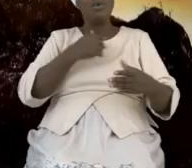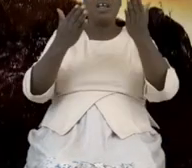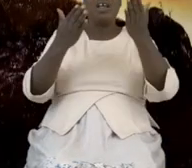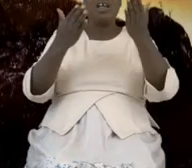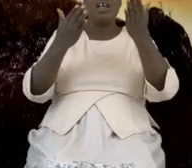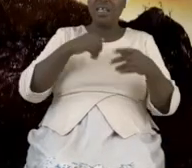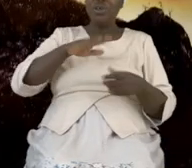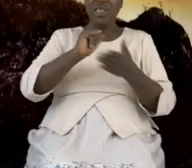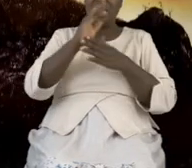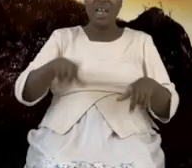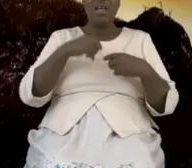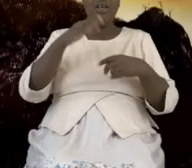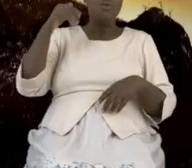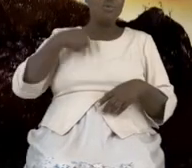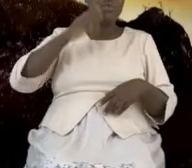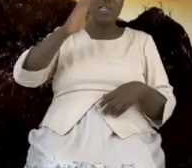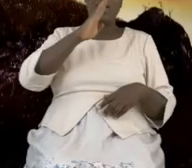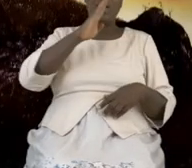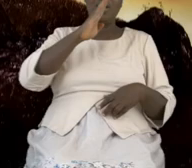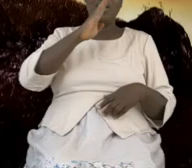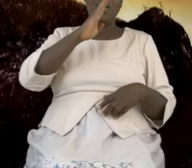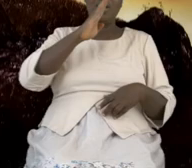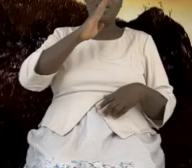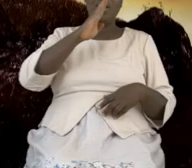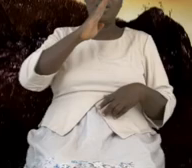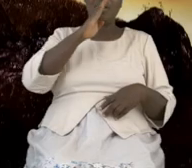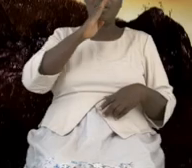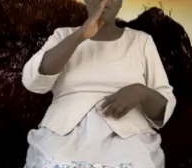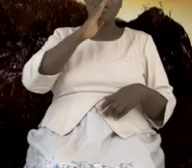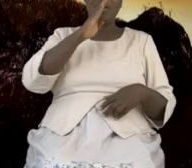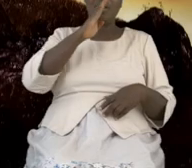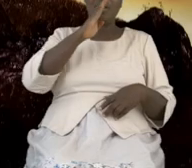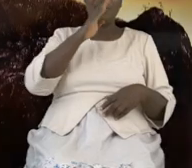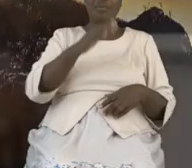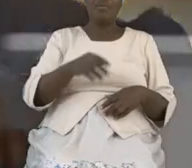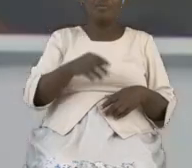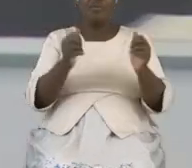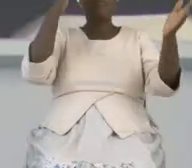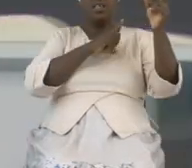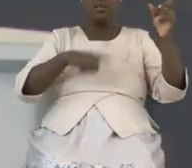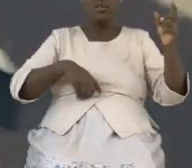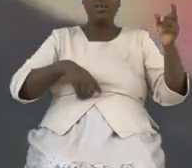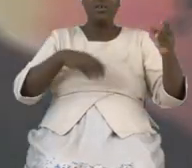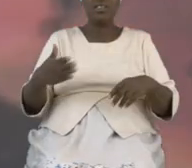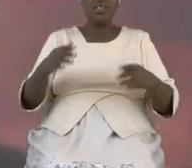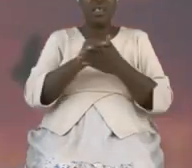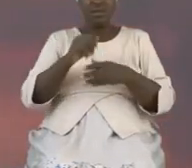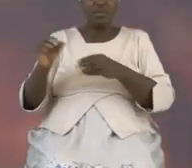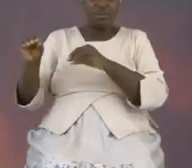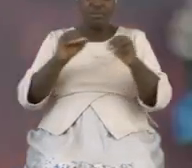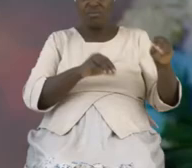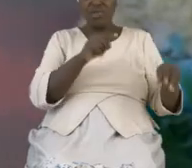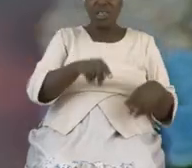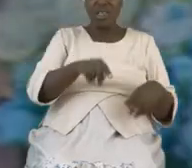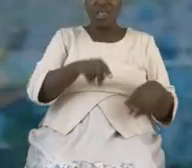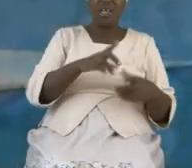be caught up together with him. Praise the Lord. The sin that you have pulled you down, dragged you down, held you down,